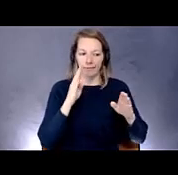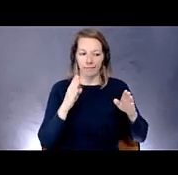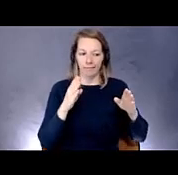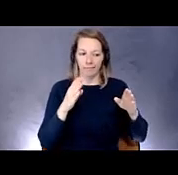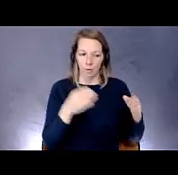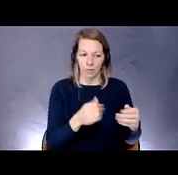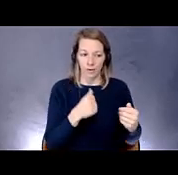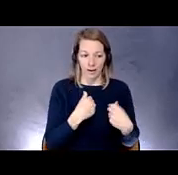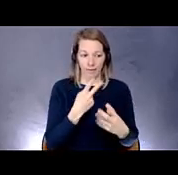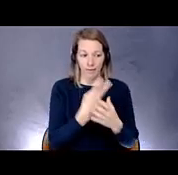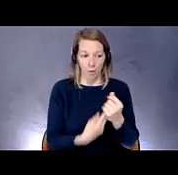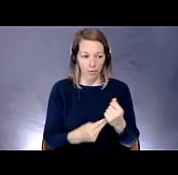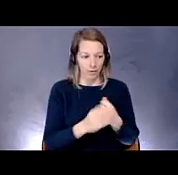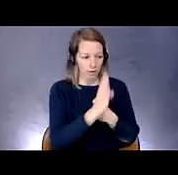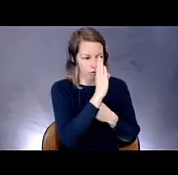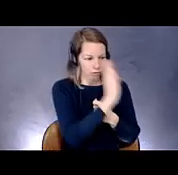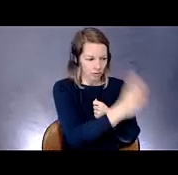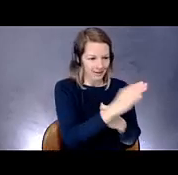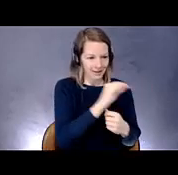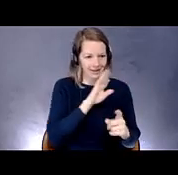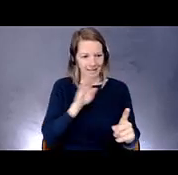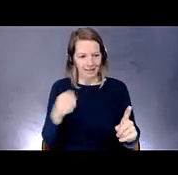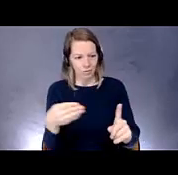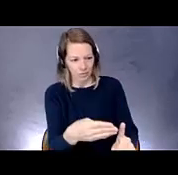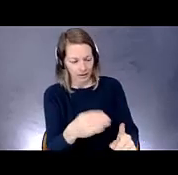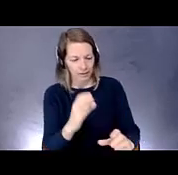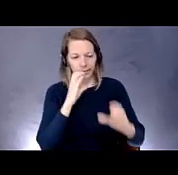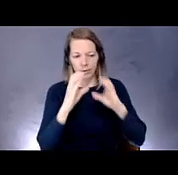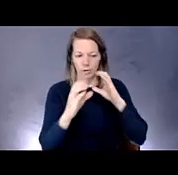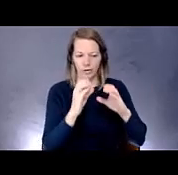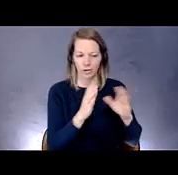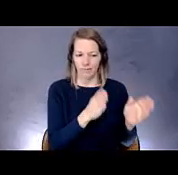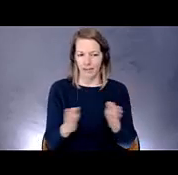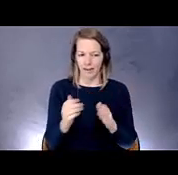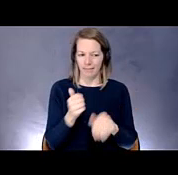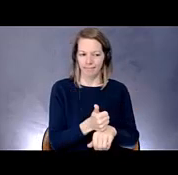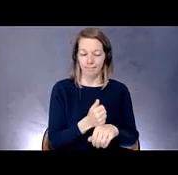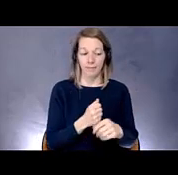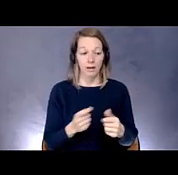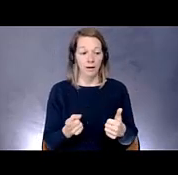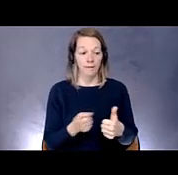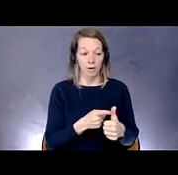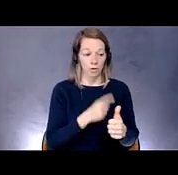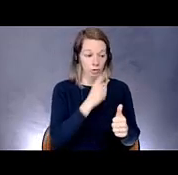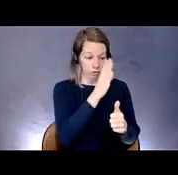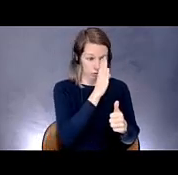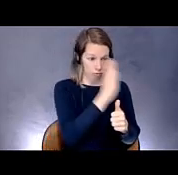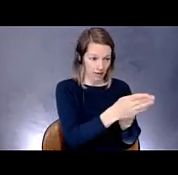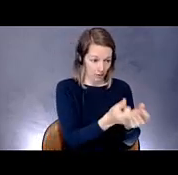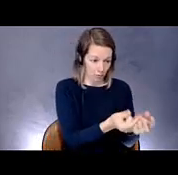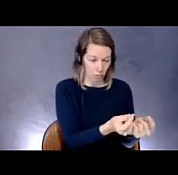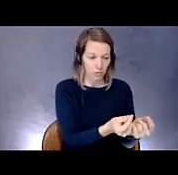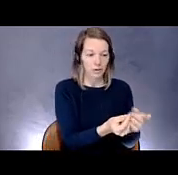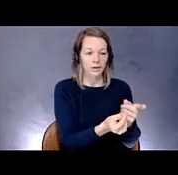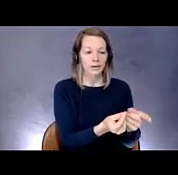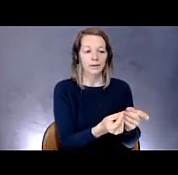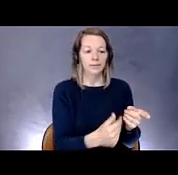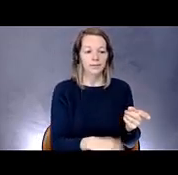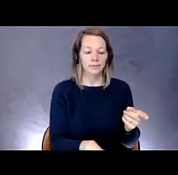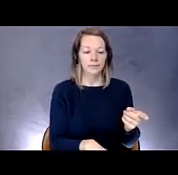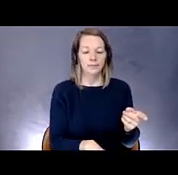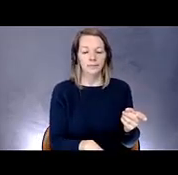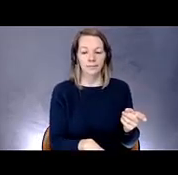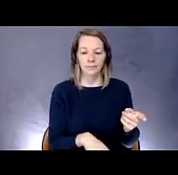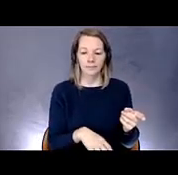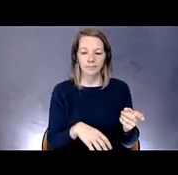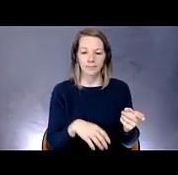have both direct and indirect communication plans in place. First, on the direct communication process, we are working